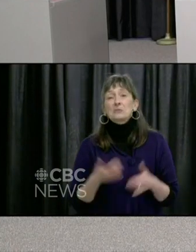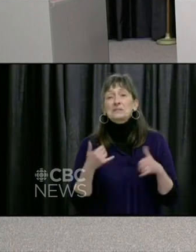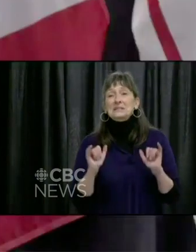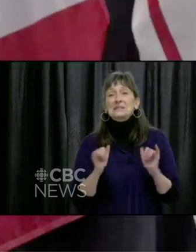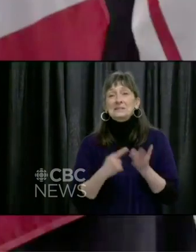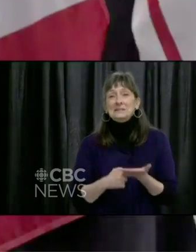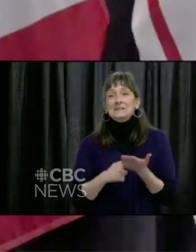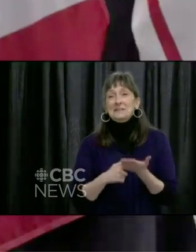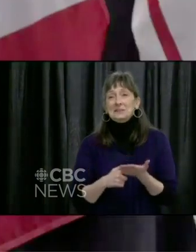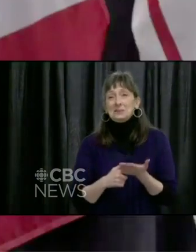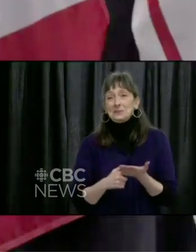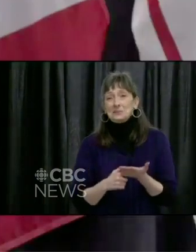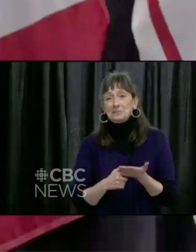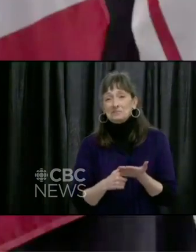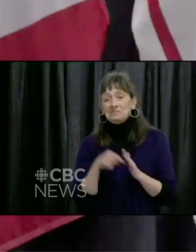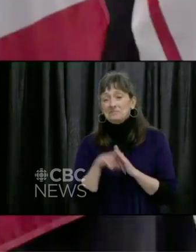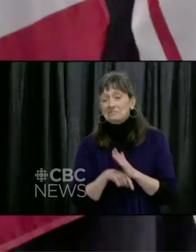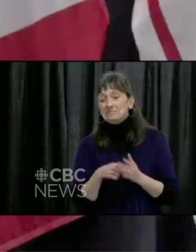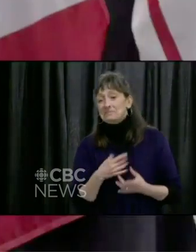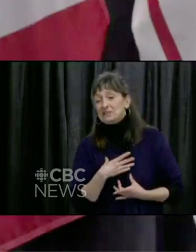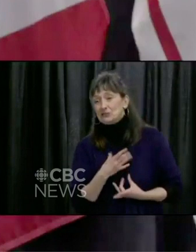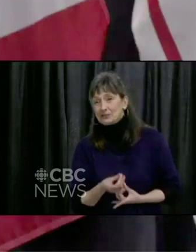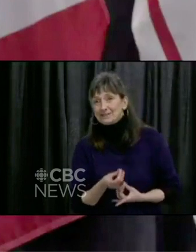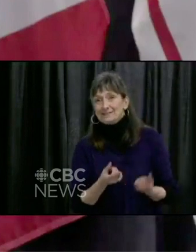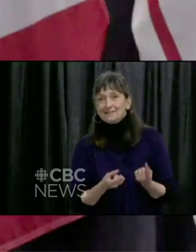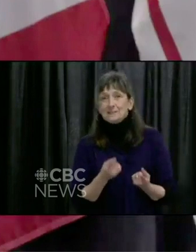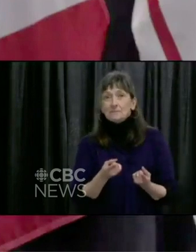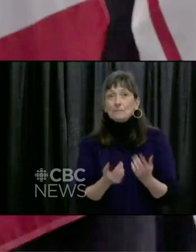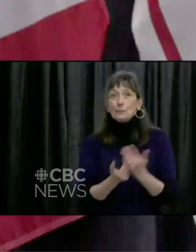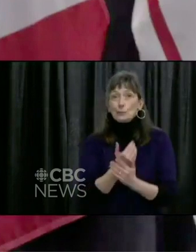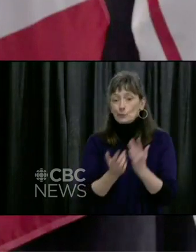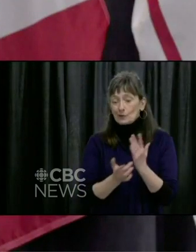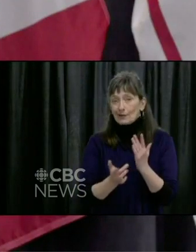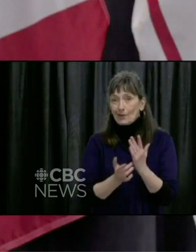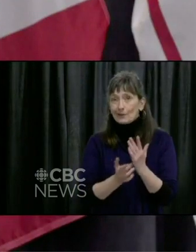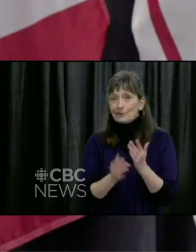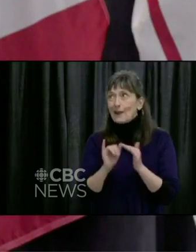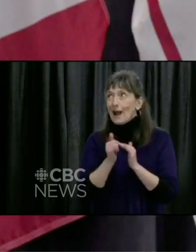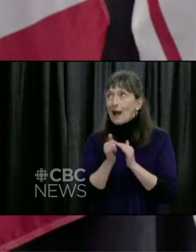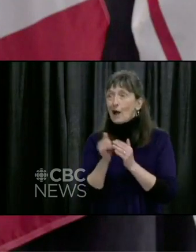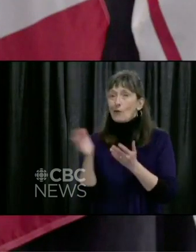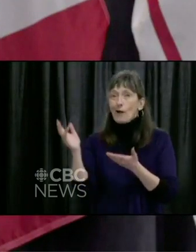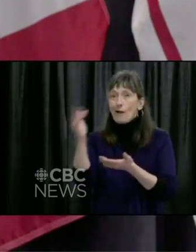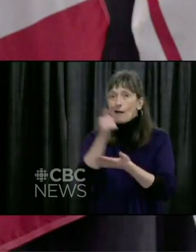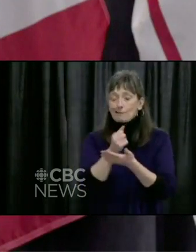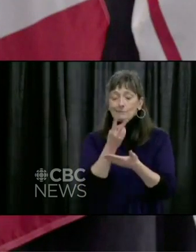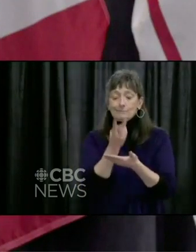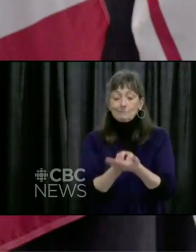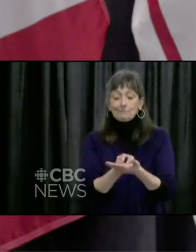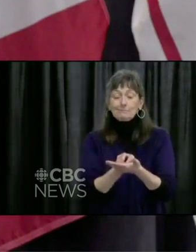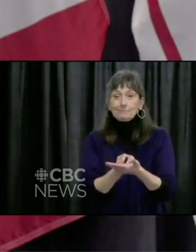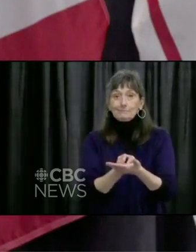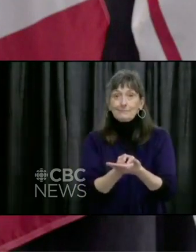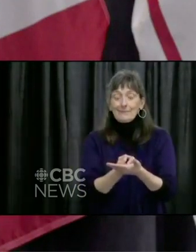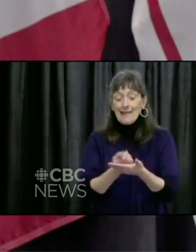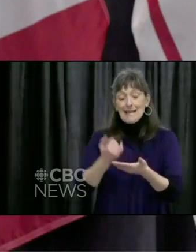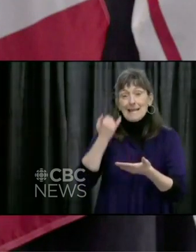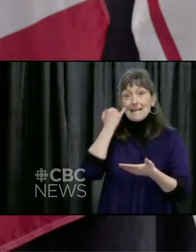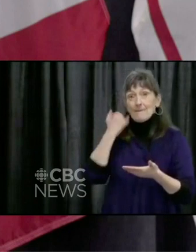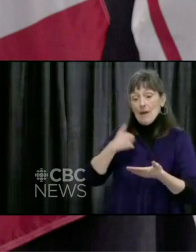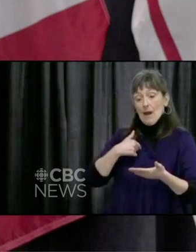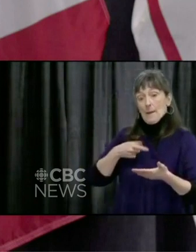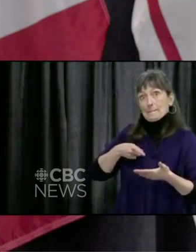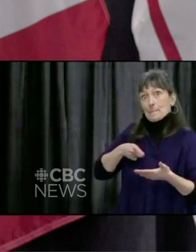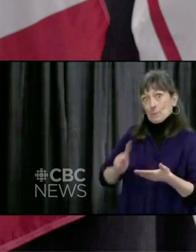around that, and there's some new technology that will collect that data and only unlock it with